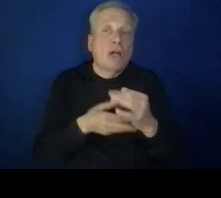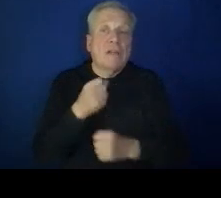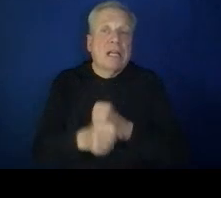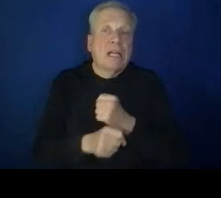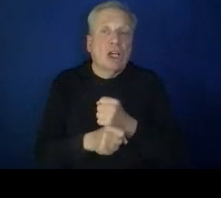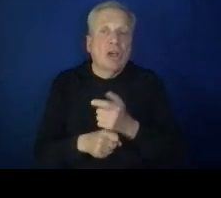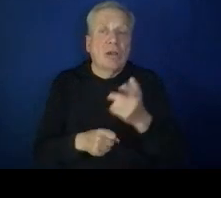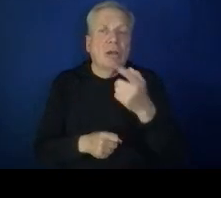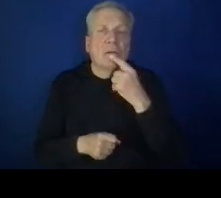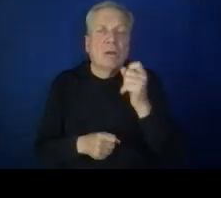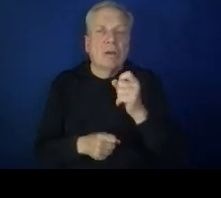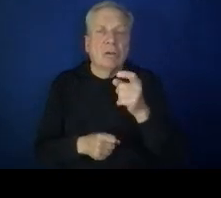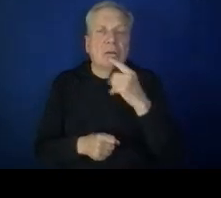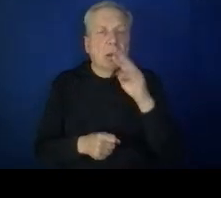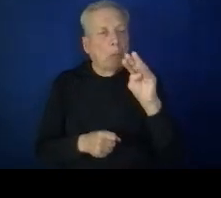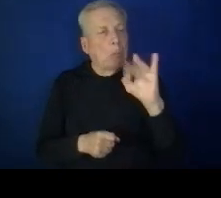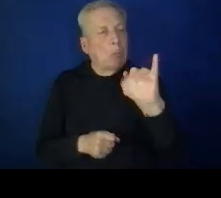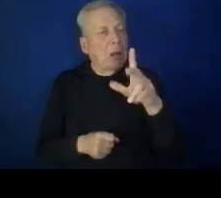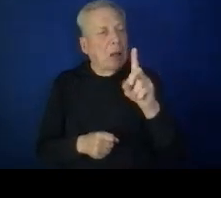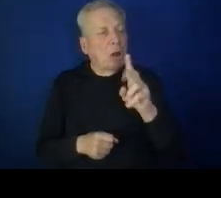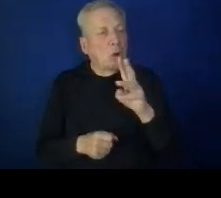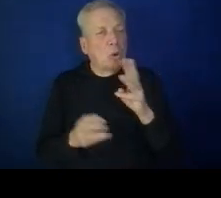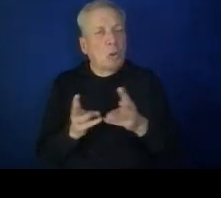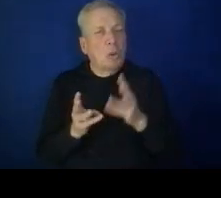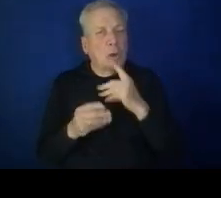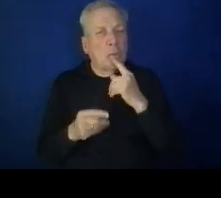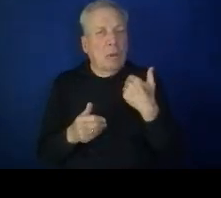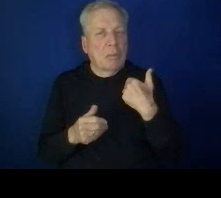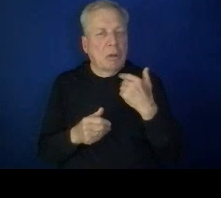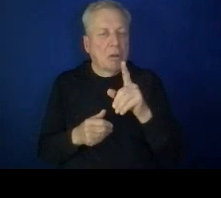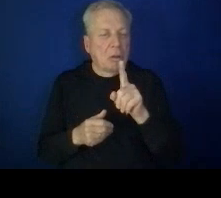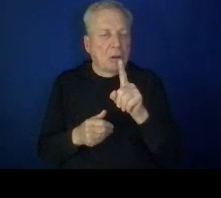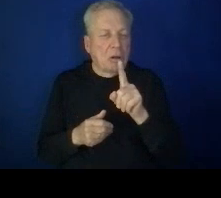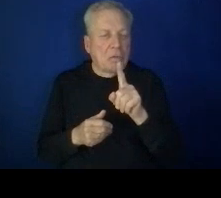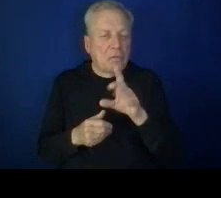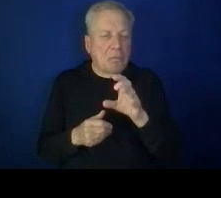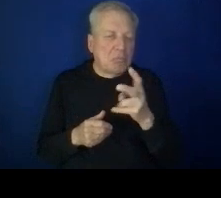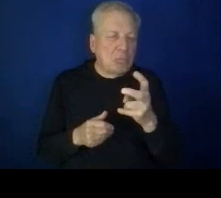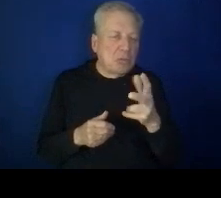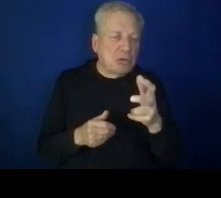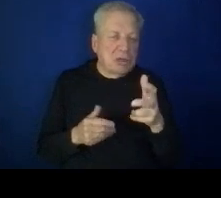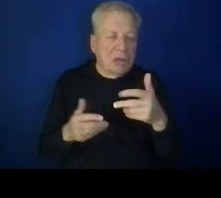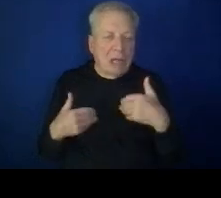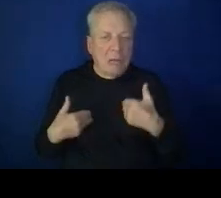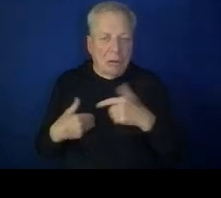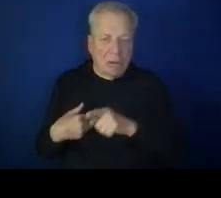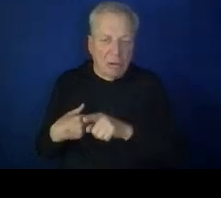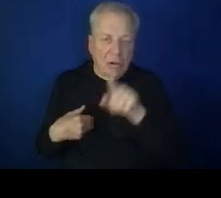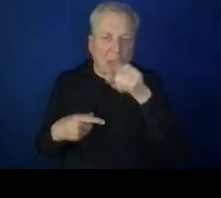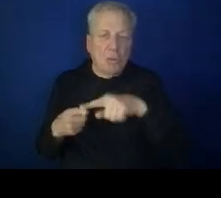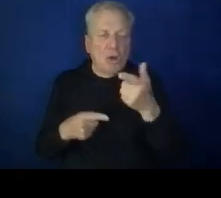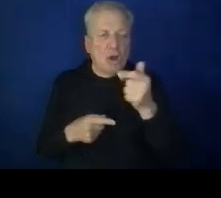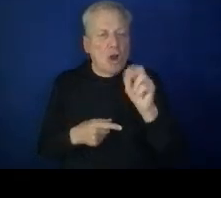Yeah, it was a mild winter. We only had a couple of hundred animals move up to Gardner, and they're mostly from the central